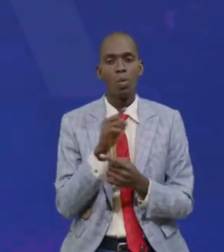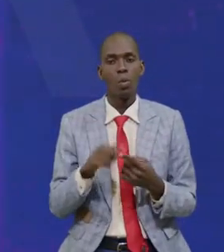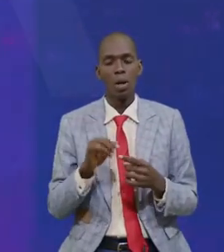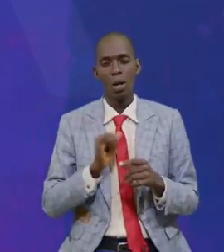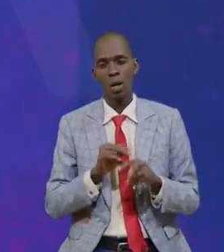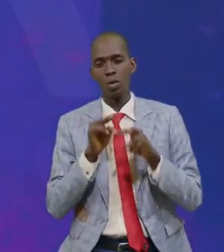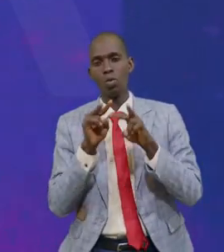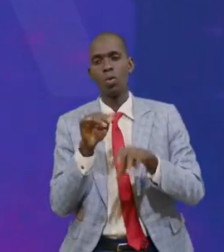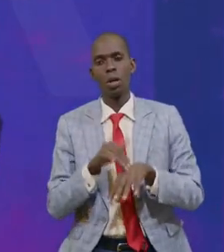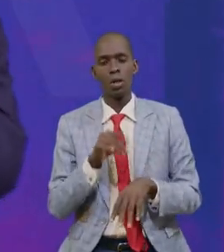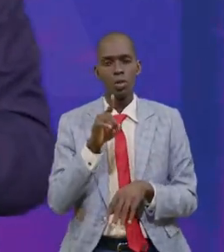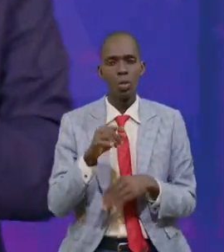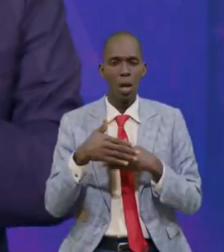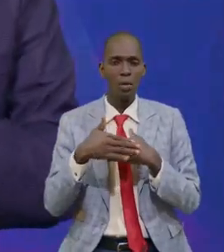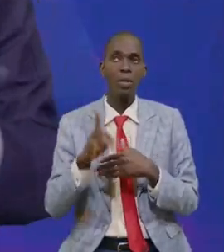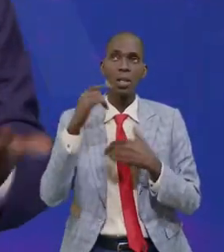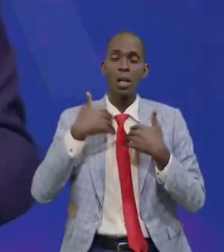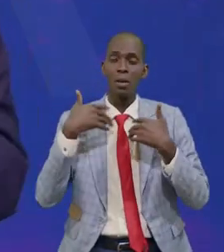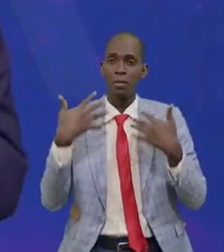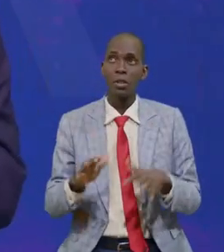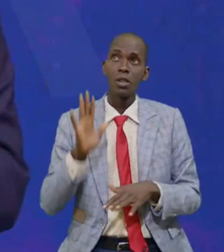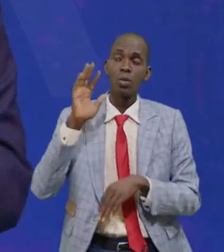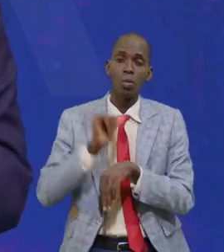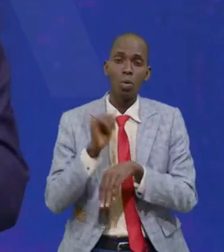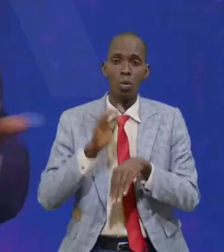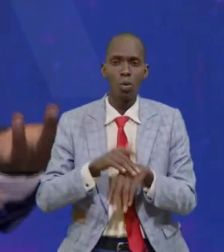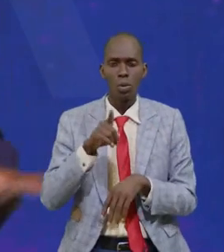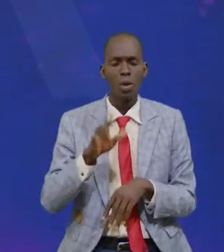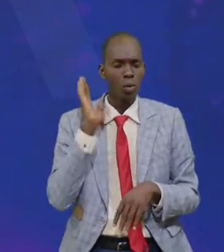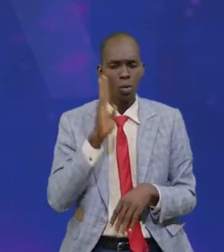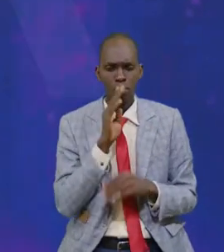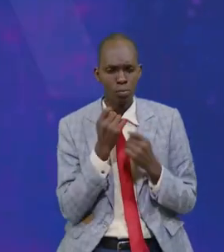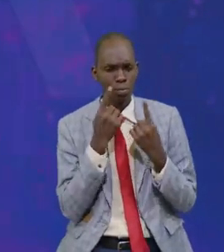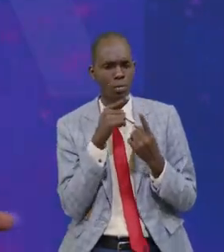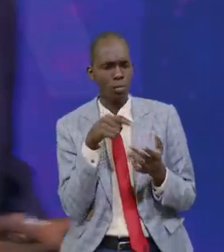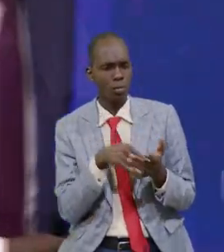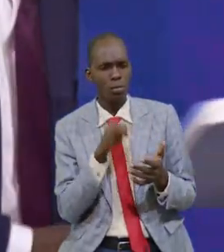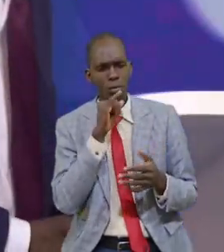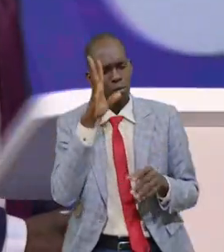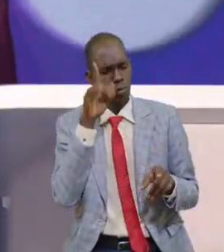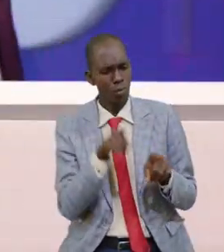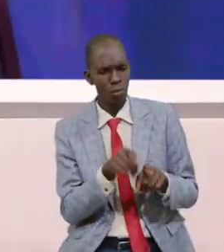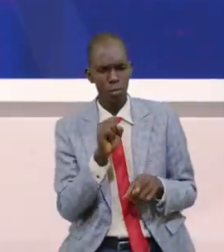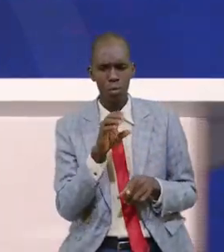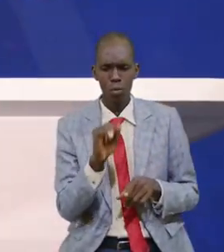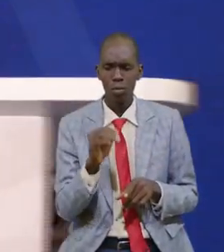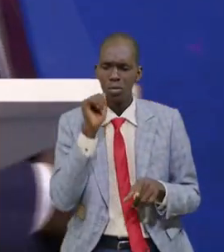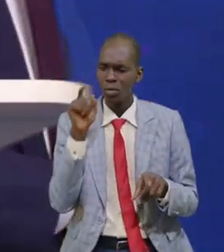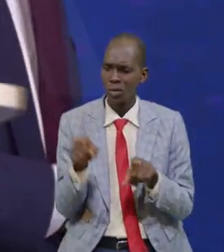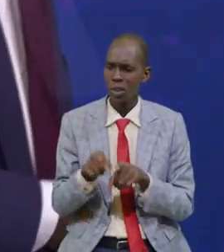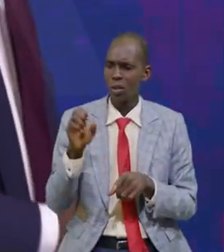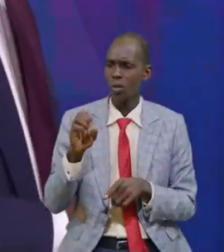after he has worked on you, I'll be surprised. This brother so and so, that sister so and so, that minister so and